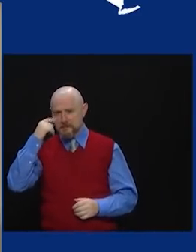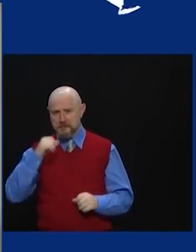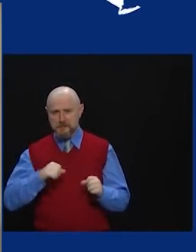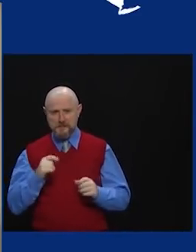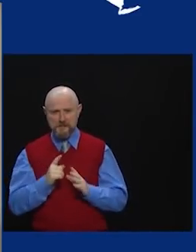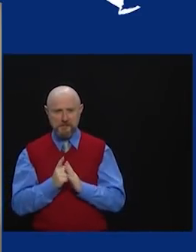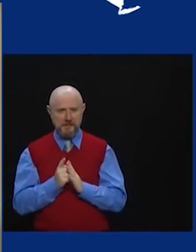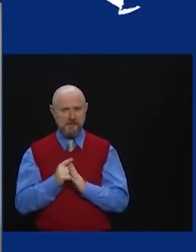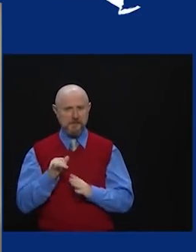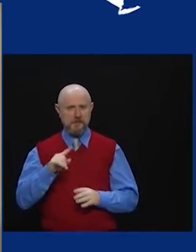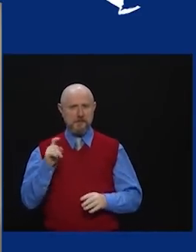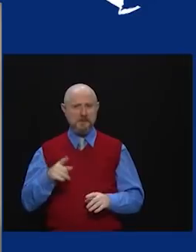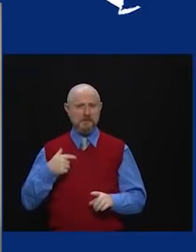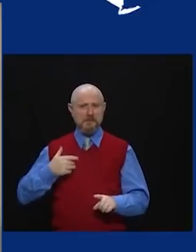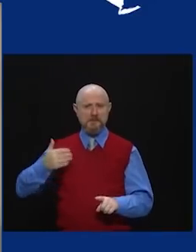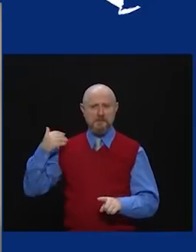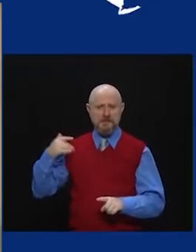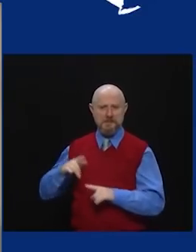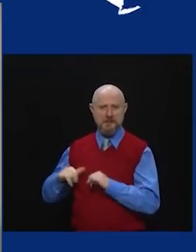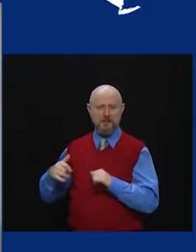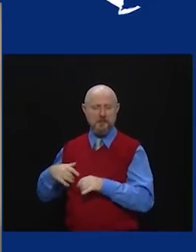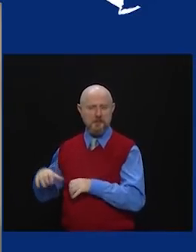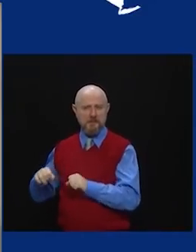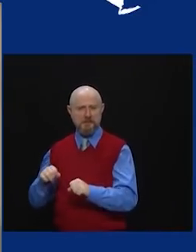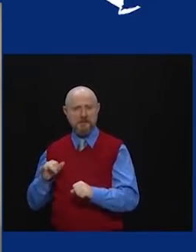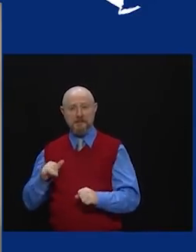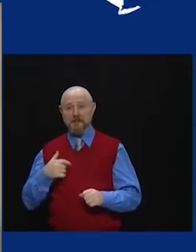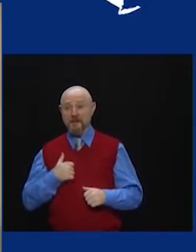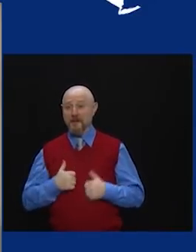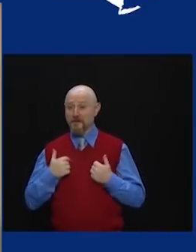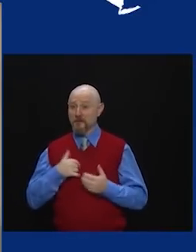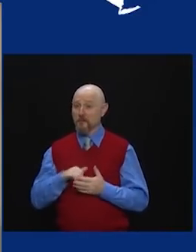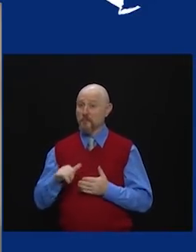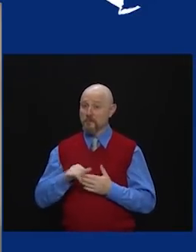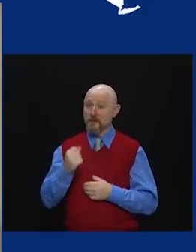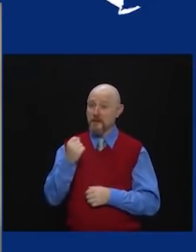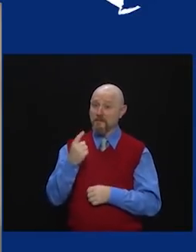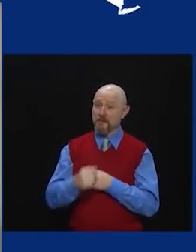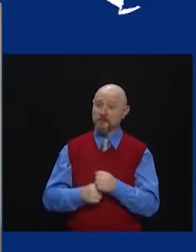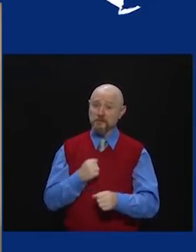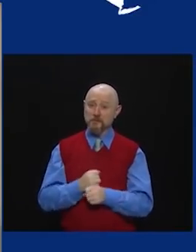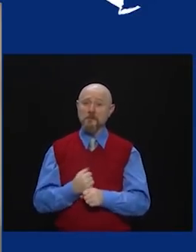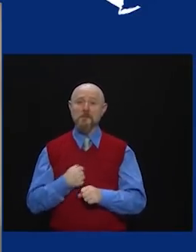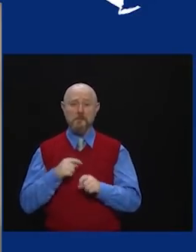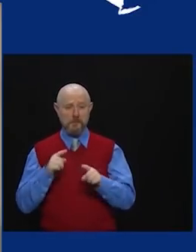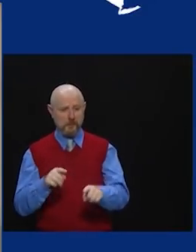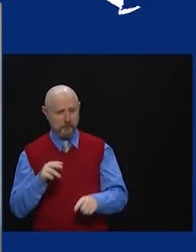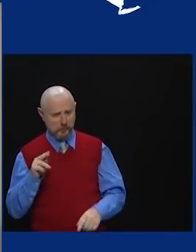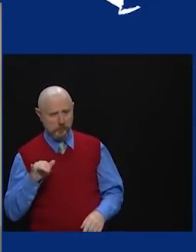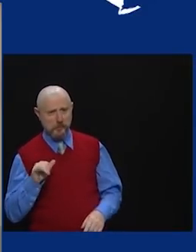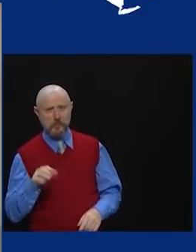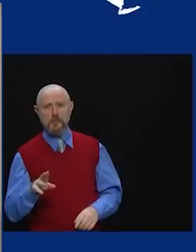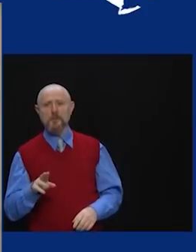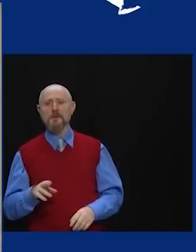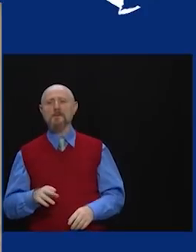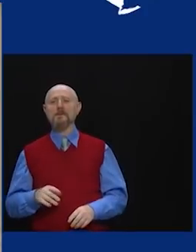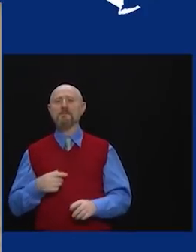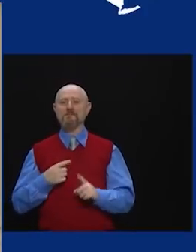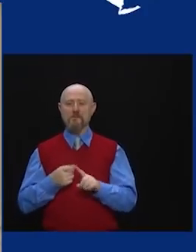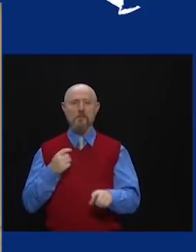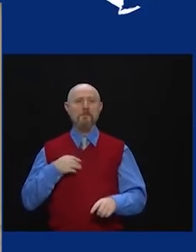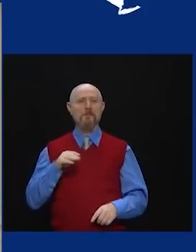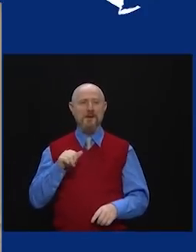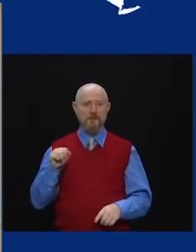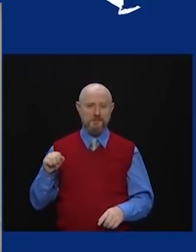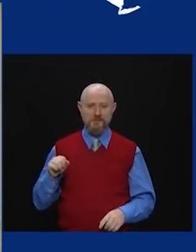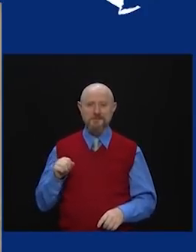went to NYU. I'm actually originally from Massachusetts, but I've lived in New York a while. I know you're a Bills fan, but I have my Patriots